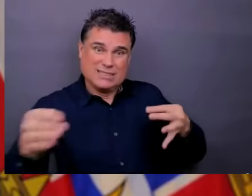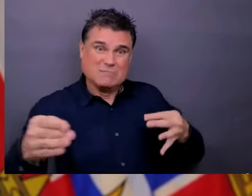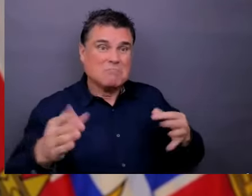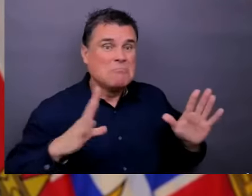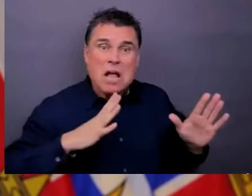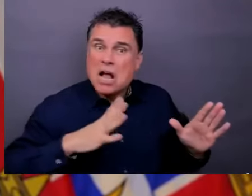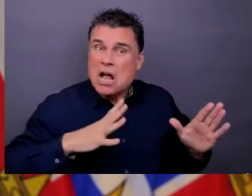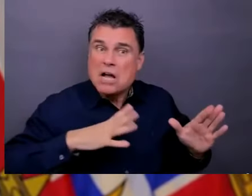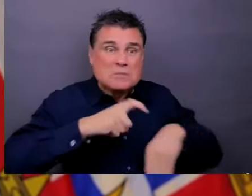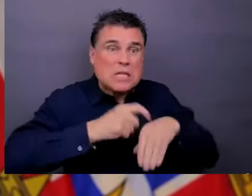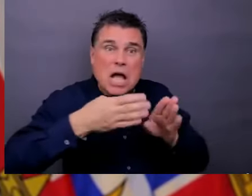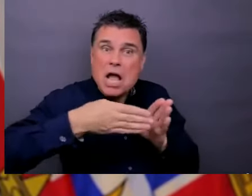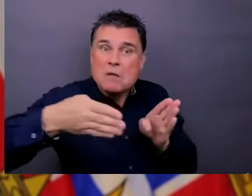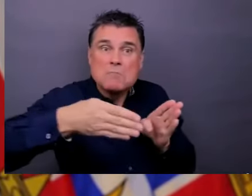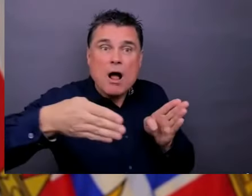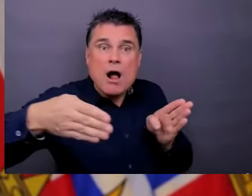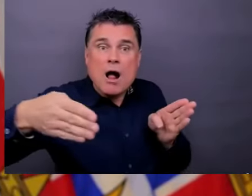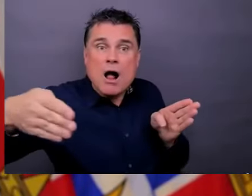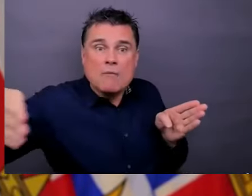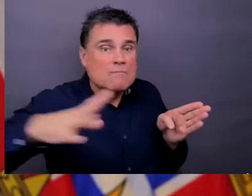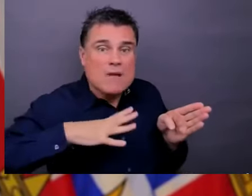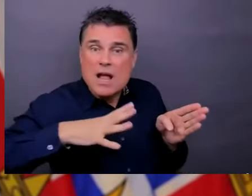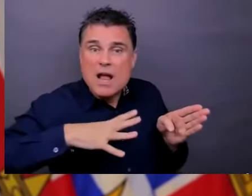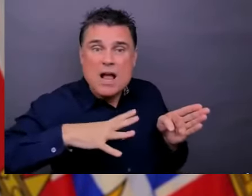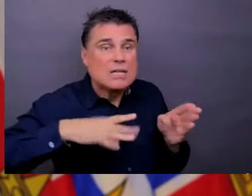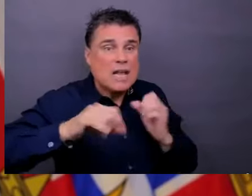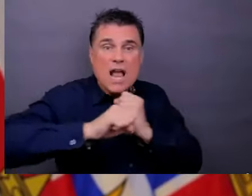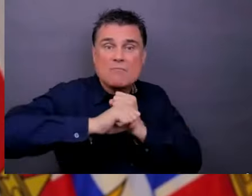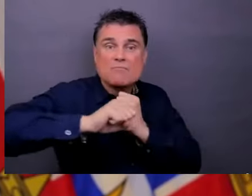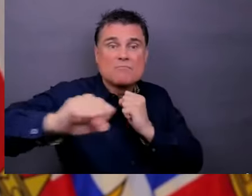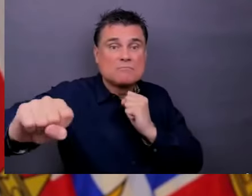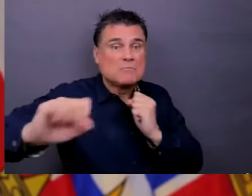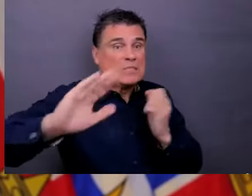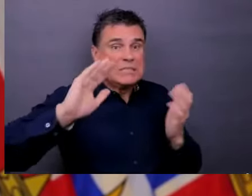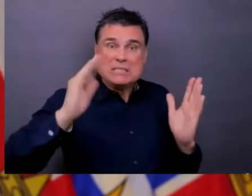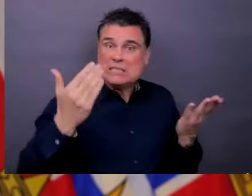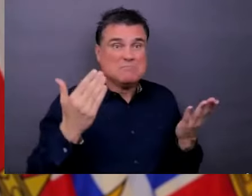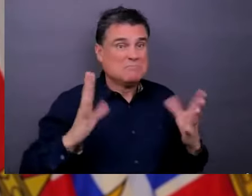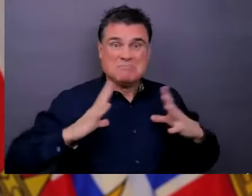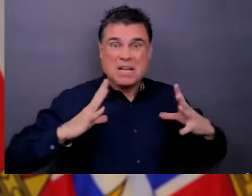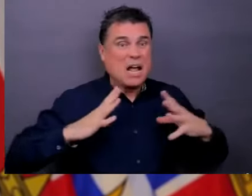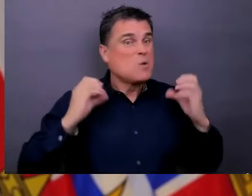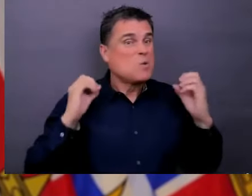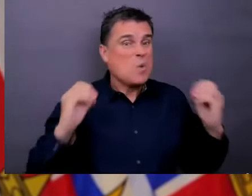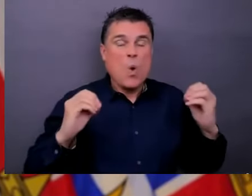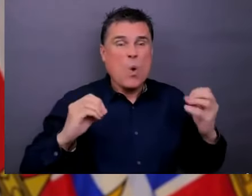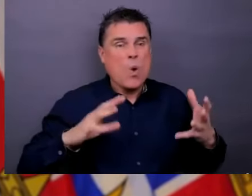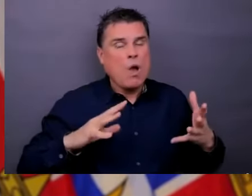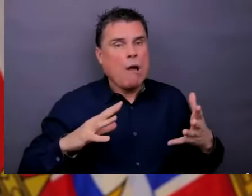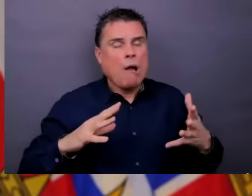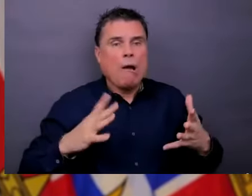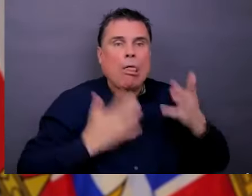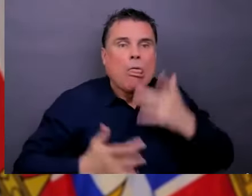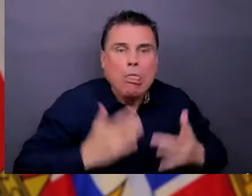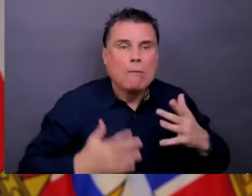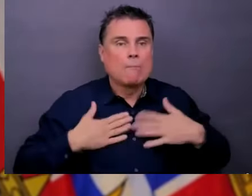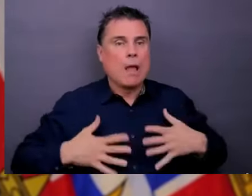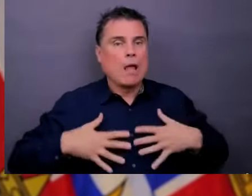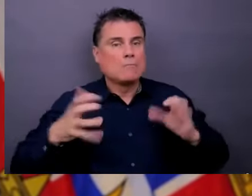a negative impact on vaccine effectiveness. What this means is that as our body is building up